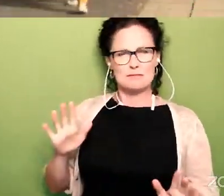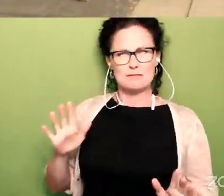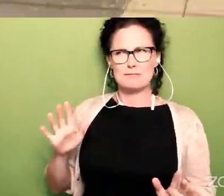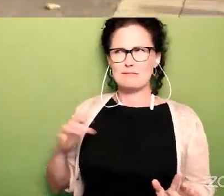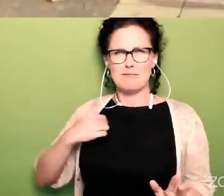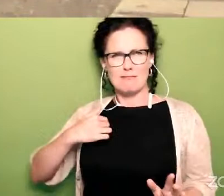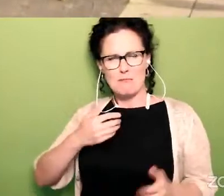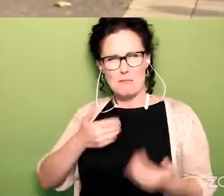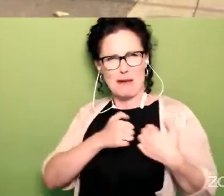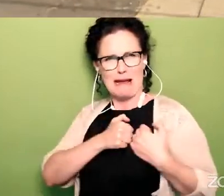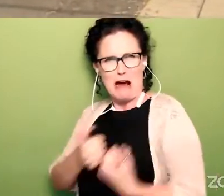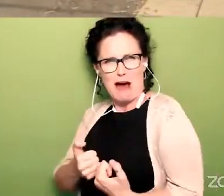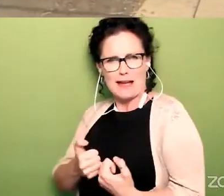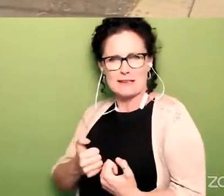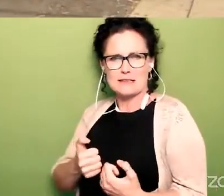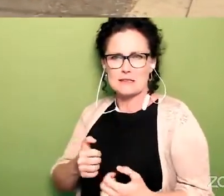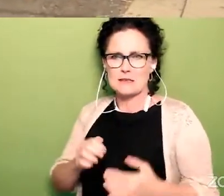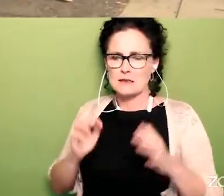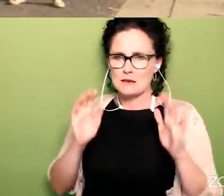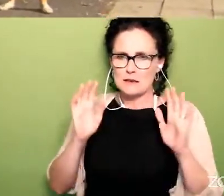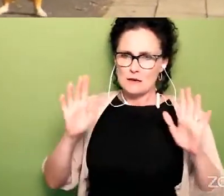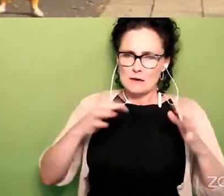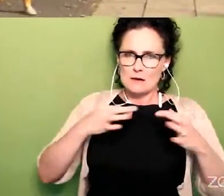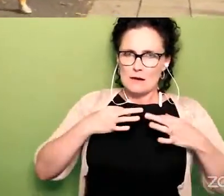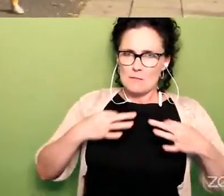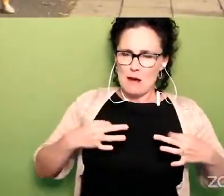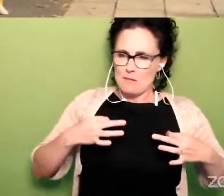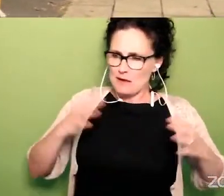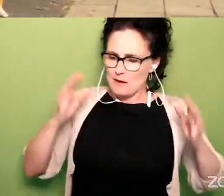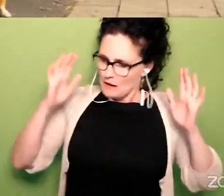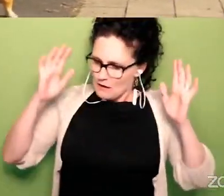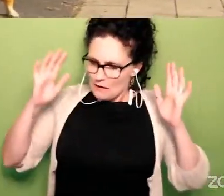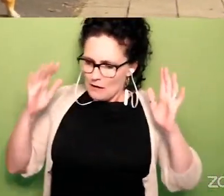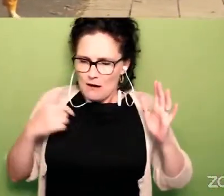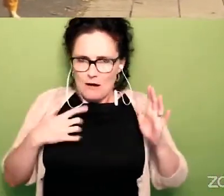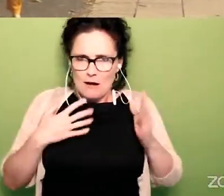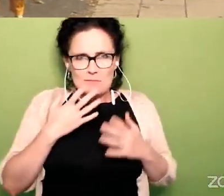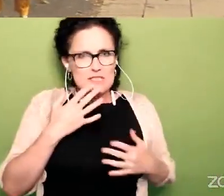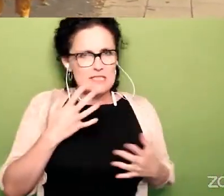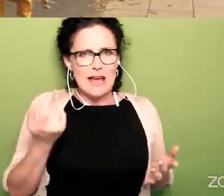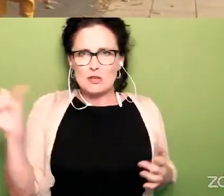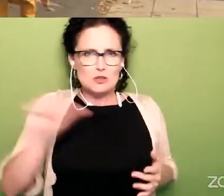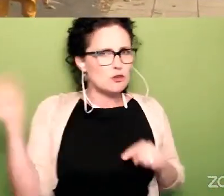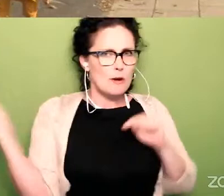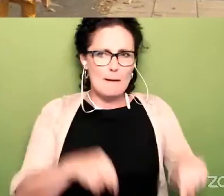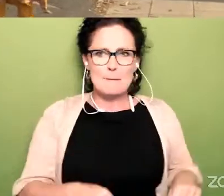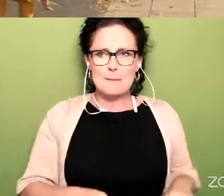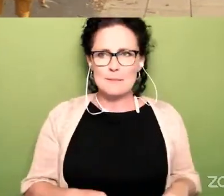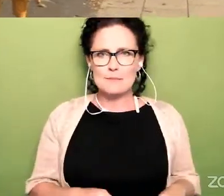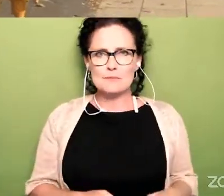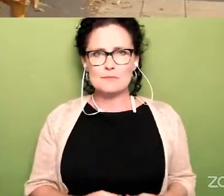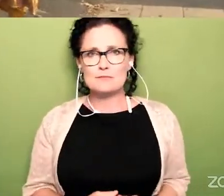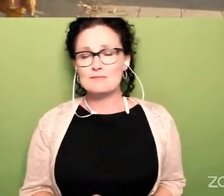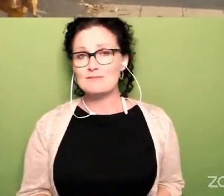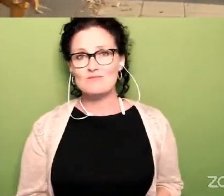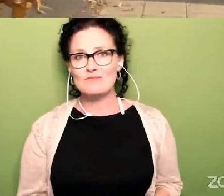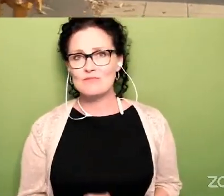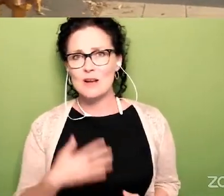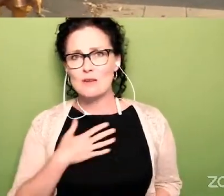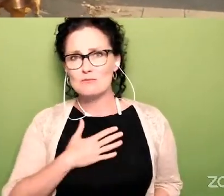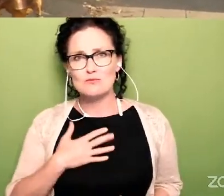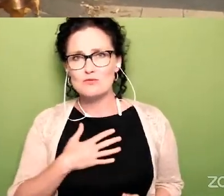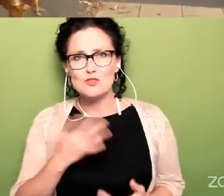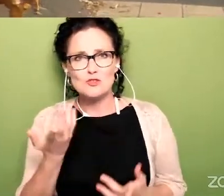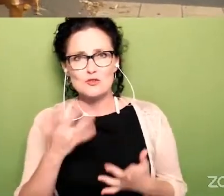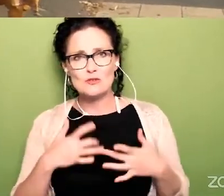way. Angry, it seems. It sounds like your family do not have enough to eat. What? Mandeep! Don't you get it? I understand